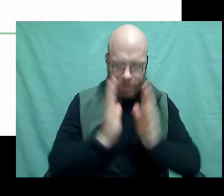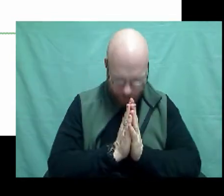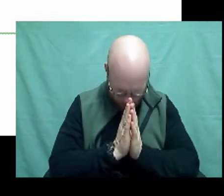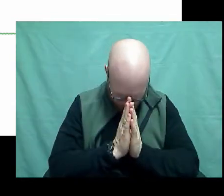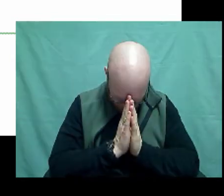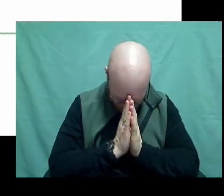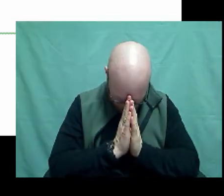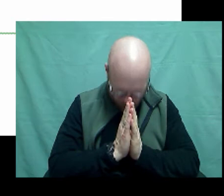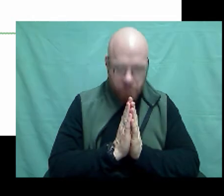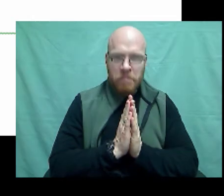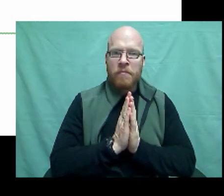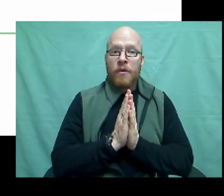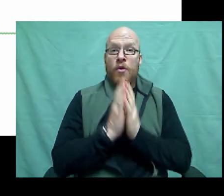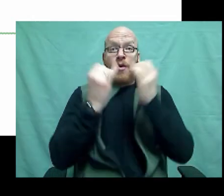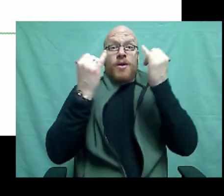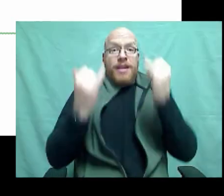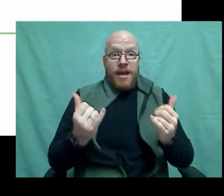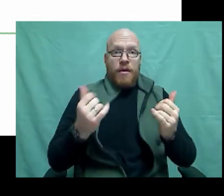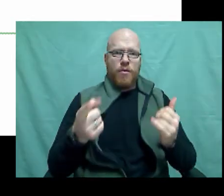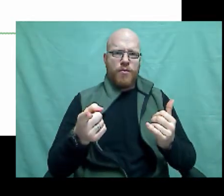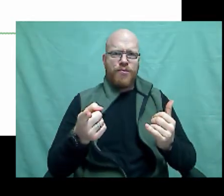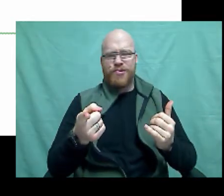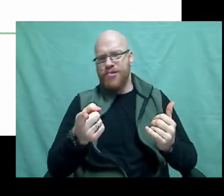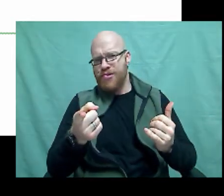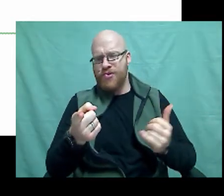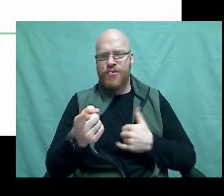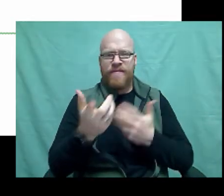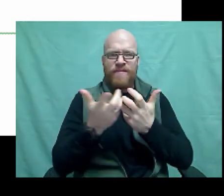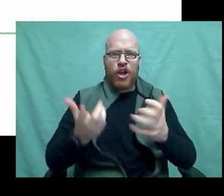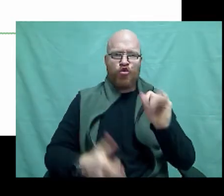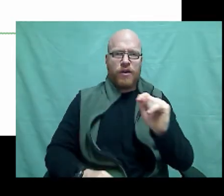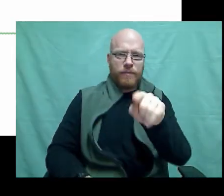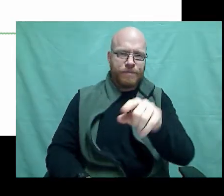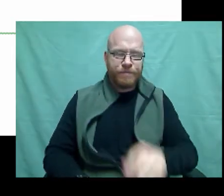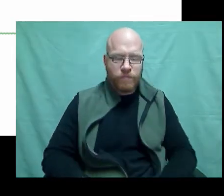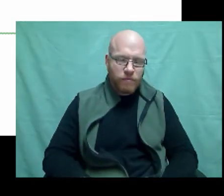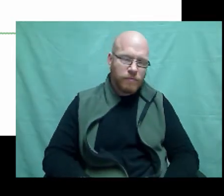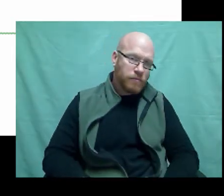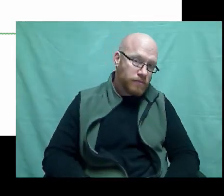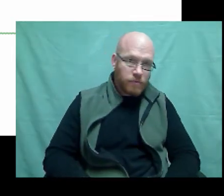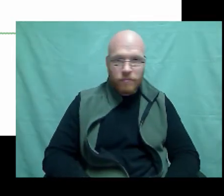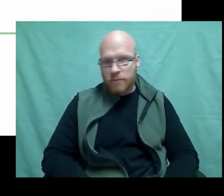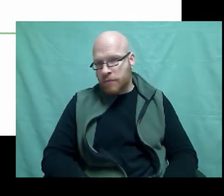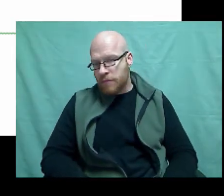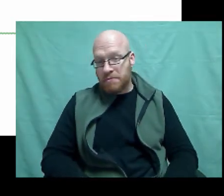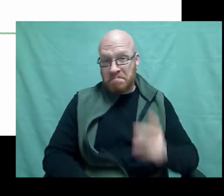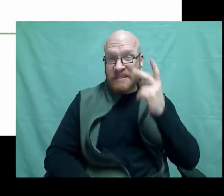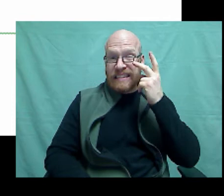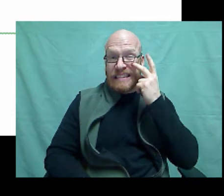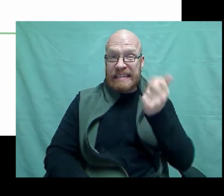it equals 0 now. All right, now we face the difficulty of factoring it.